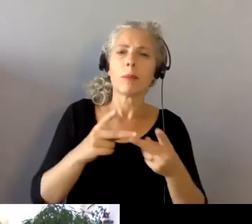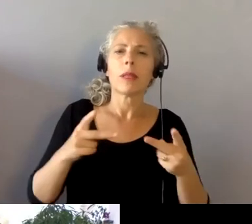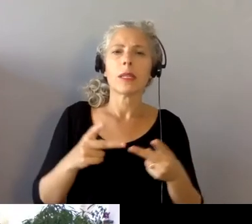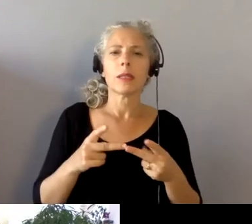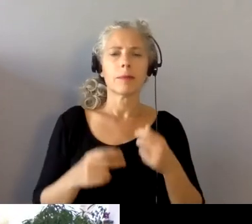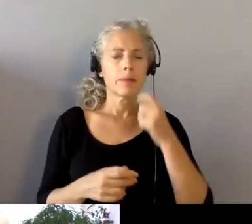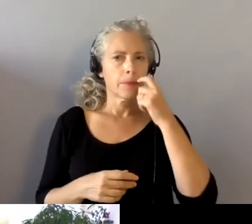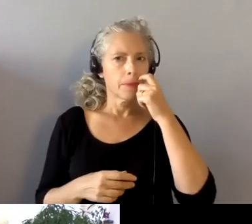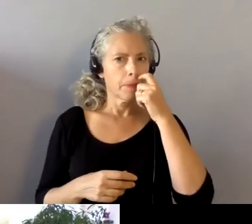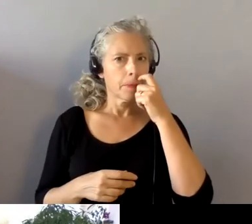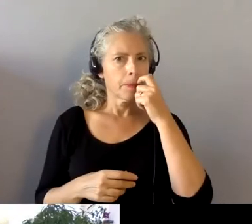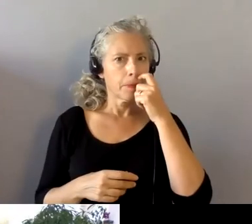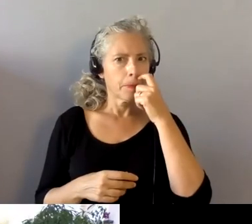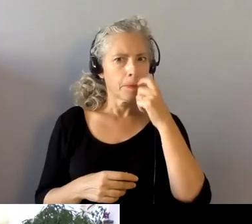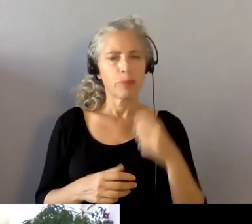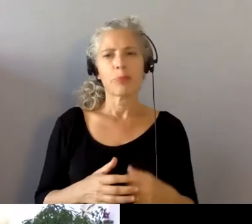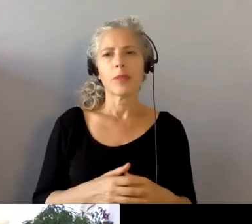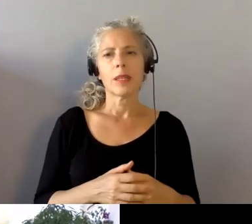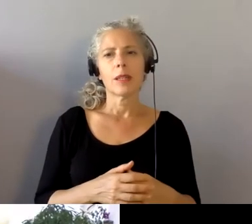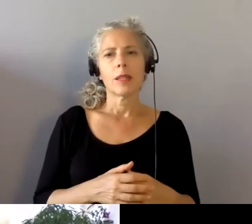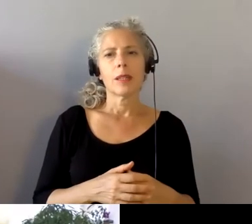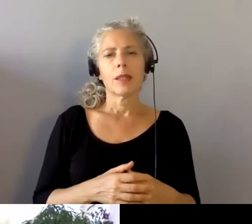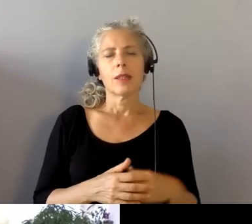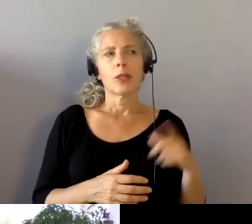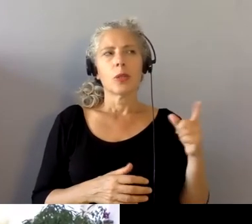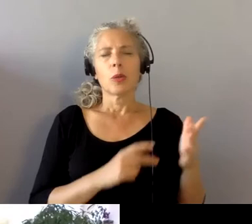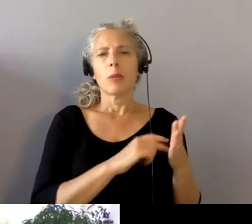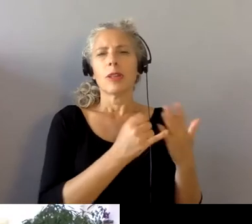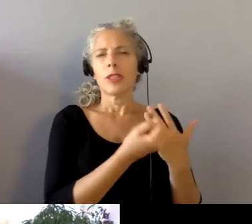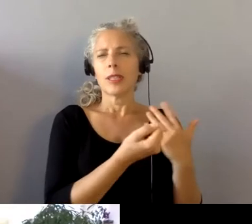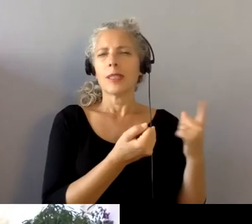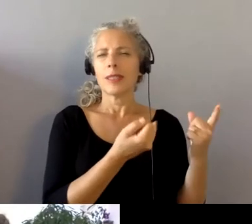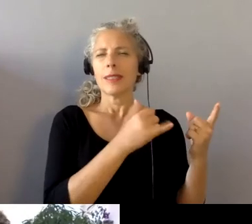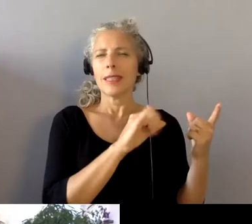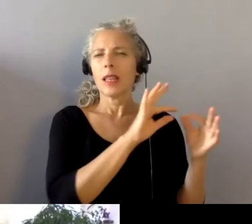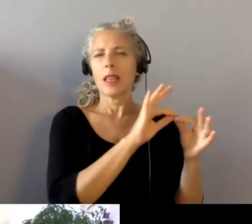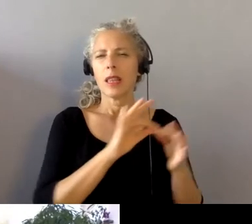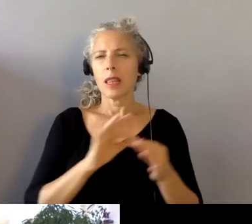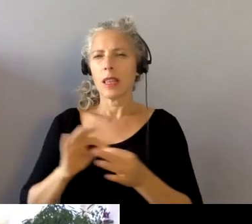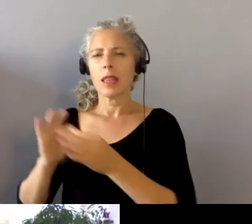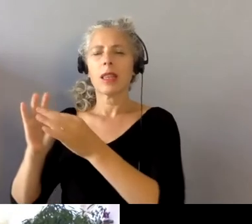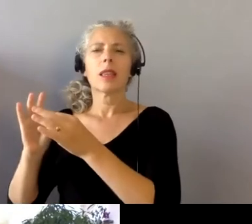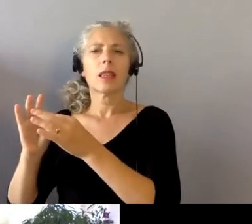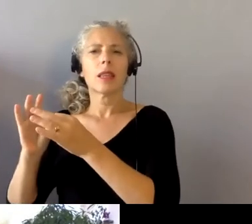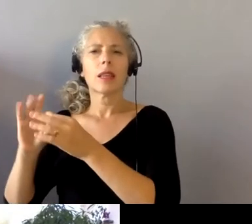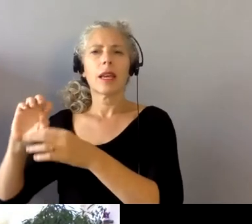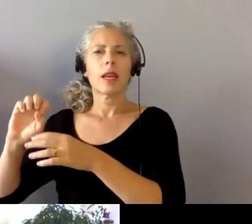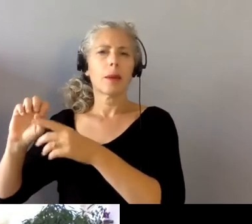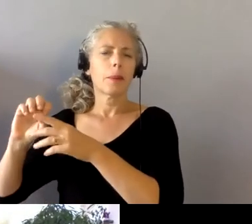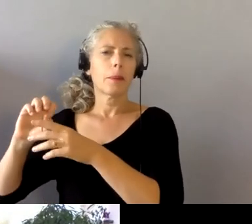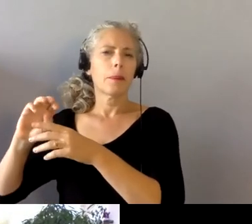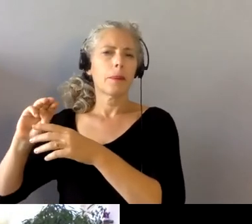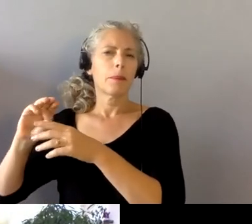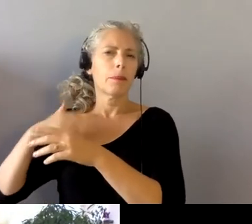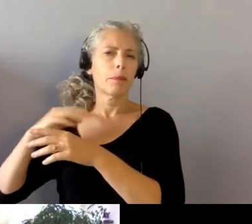I think some of those, there's a lot of strings to those projects that are part of the bare bones of this Exodus Media Workshop in a